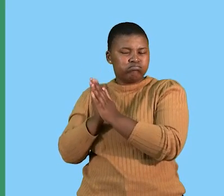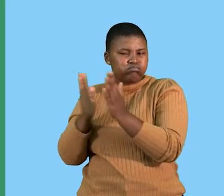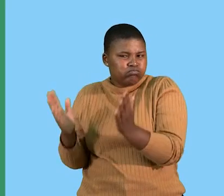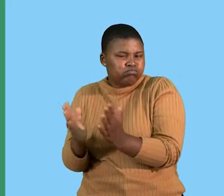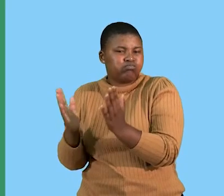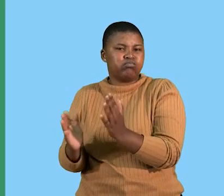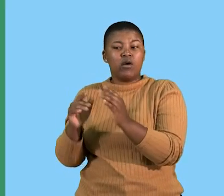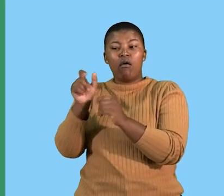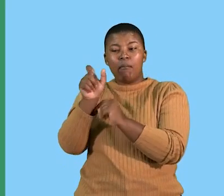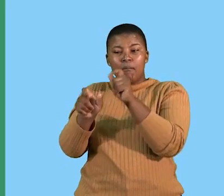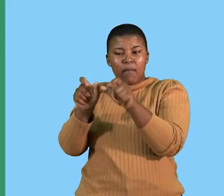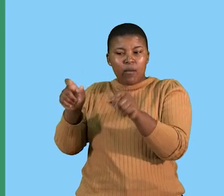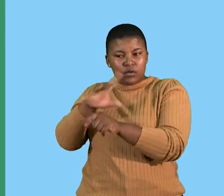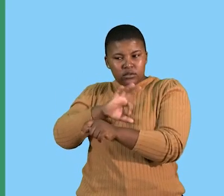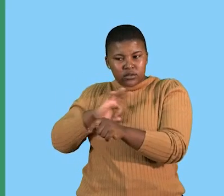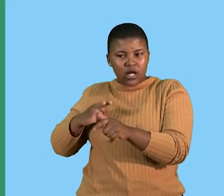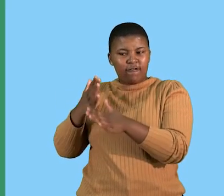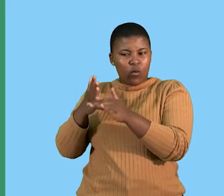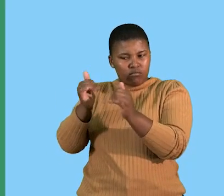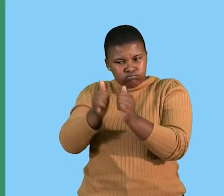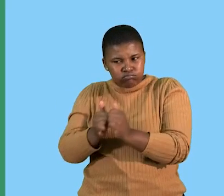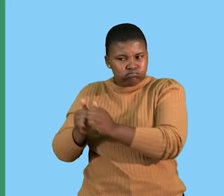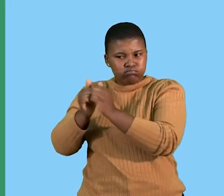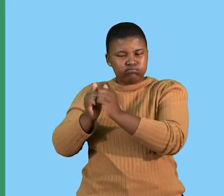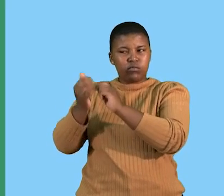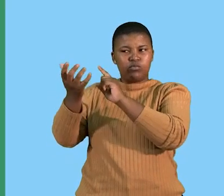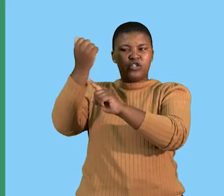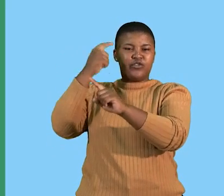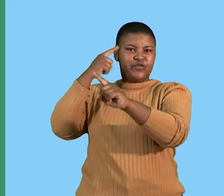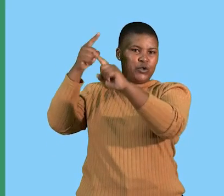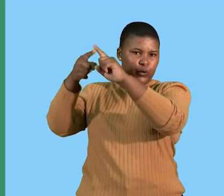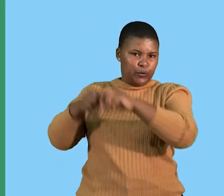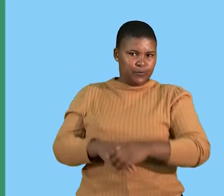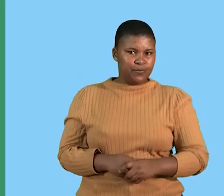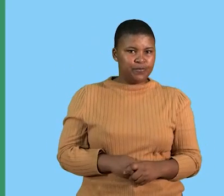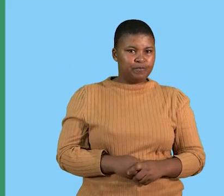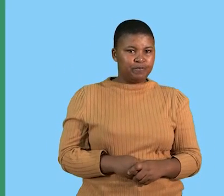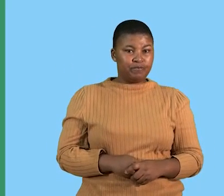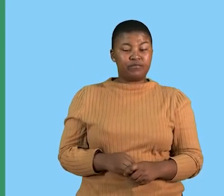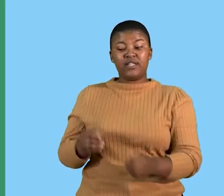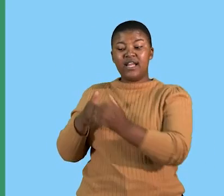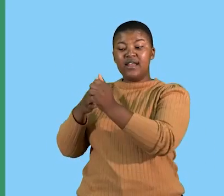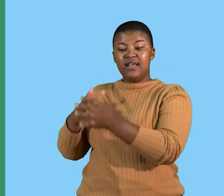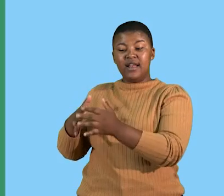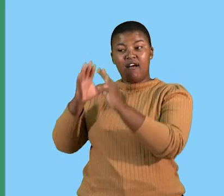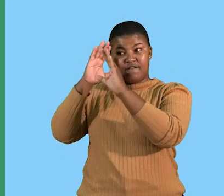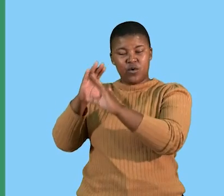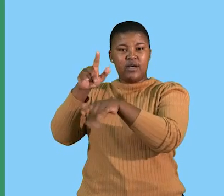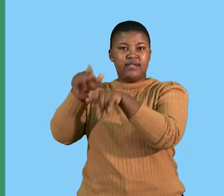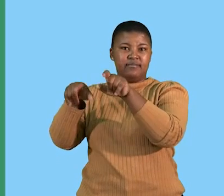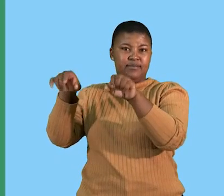employees to work towards a certain goal. So we would say that leadership is more